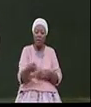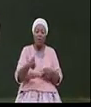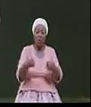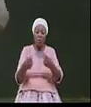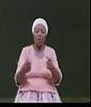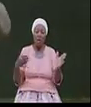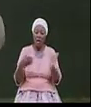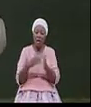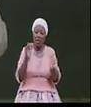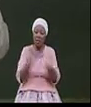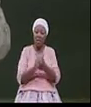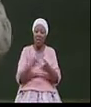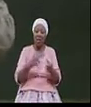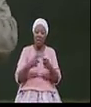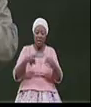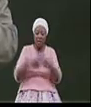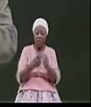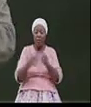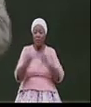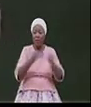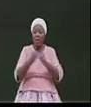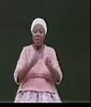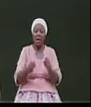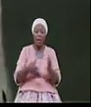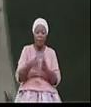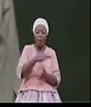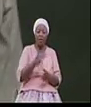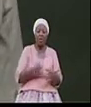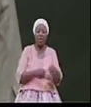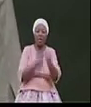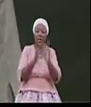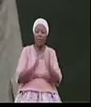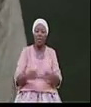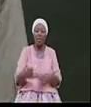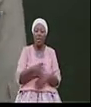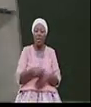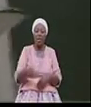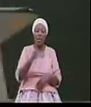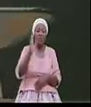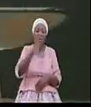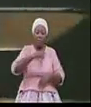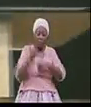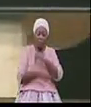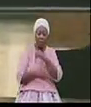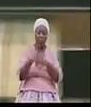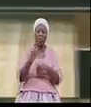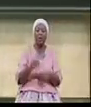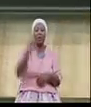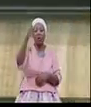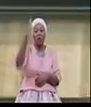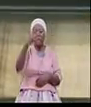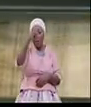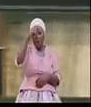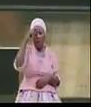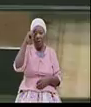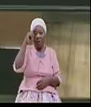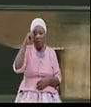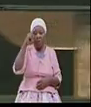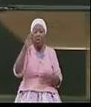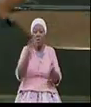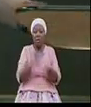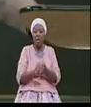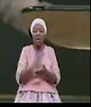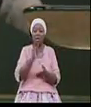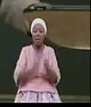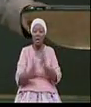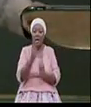against that and were fighting among the disciples, they will be punished by God, because that kind